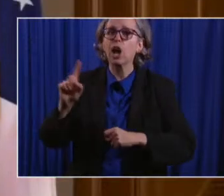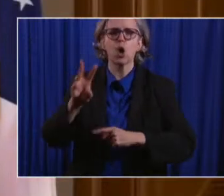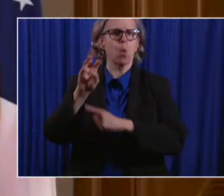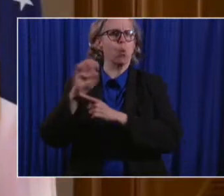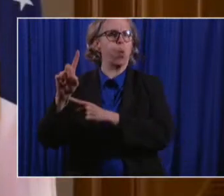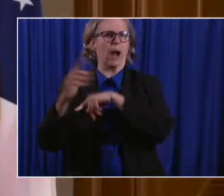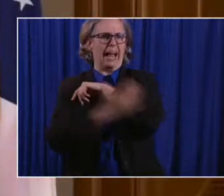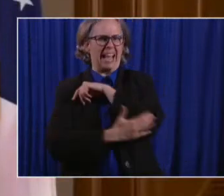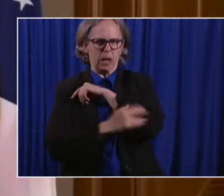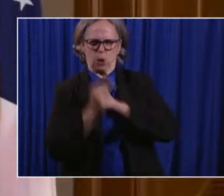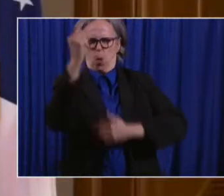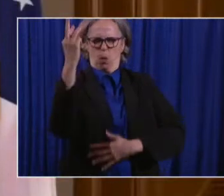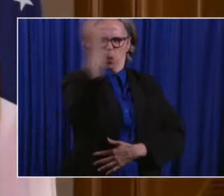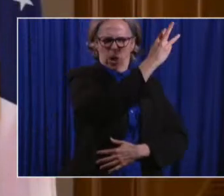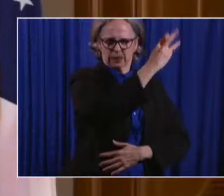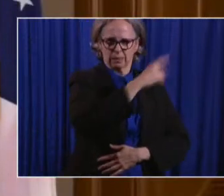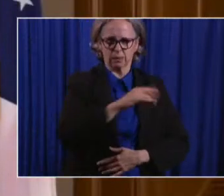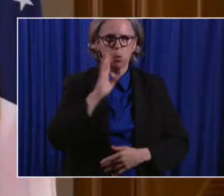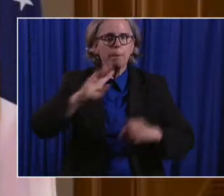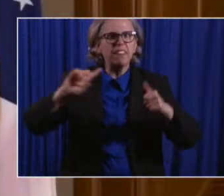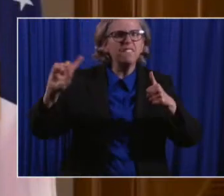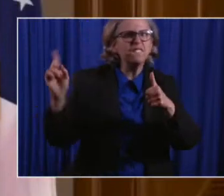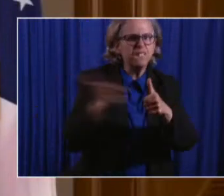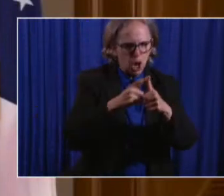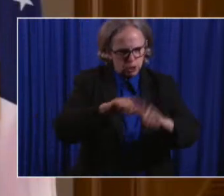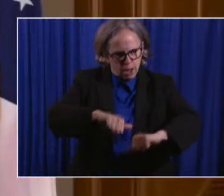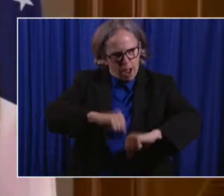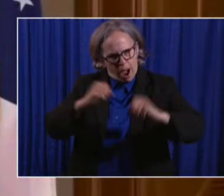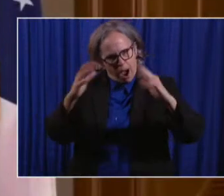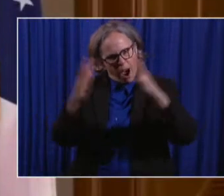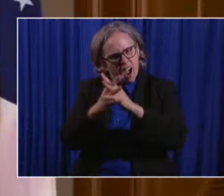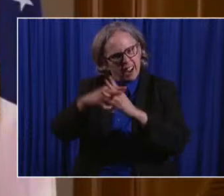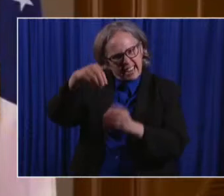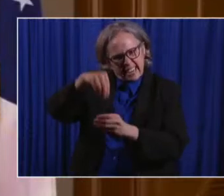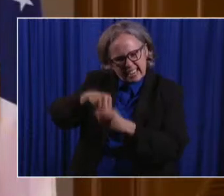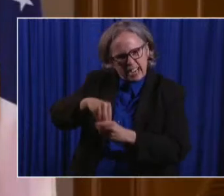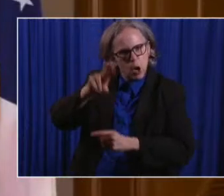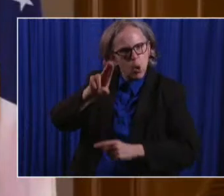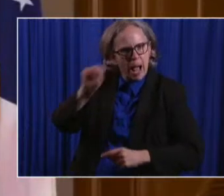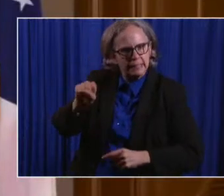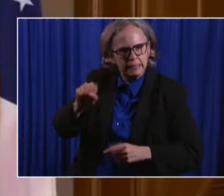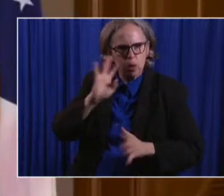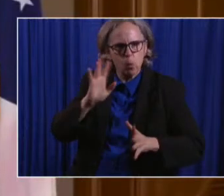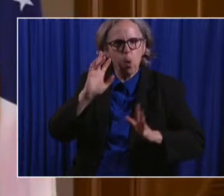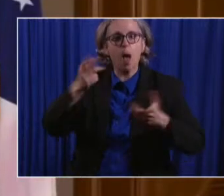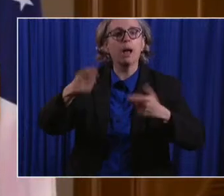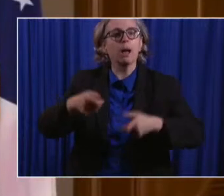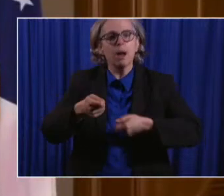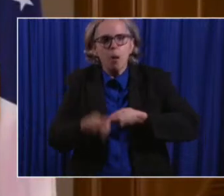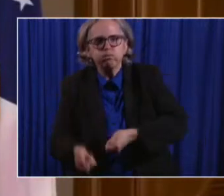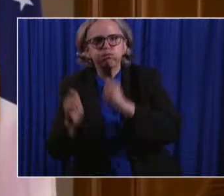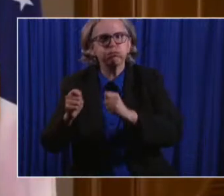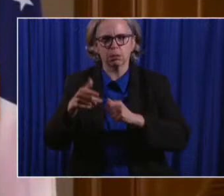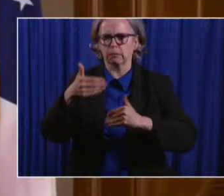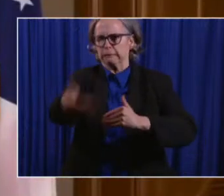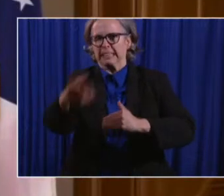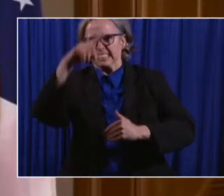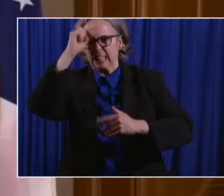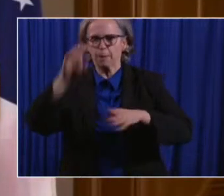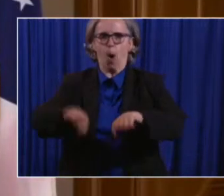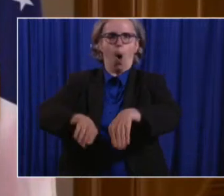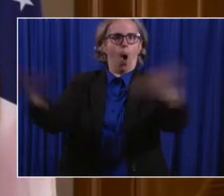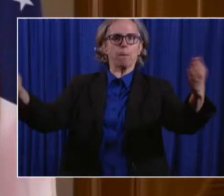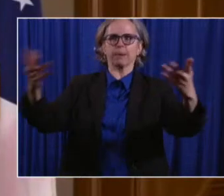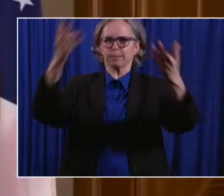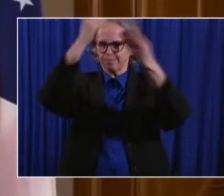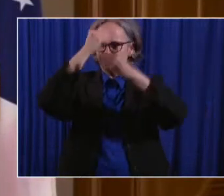States. They hope to break ground later this summer. So that's very, very good news. Ohio continues to have a strong pipeline of projects that